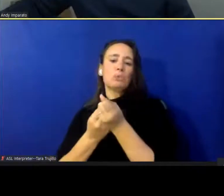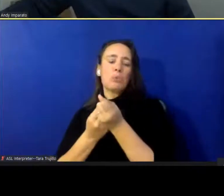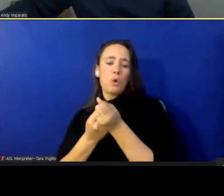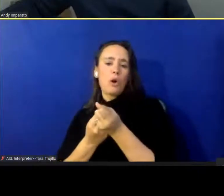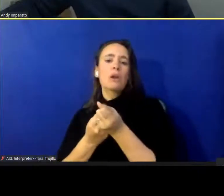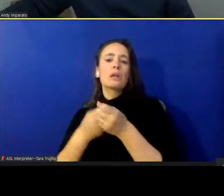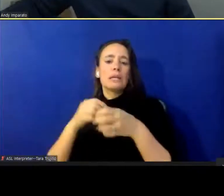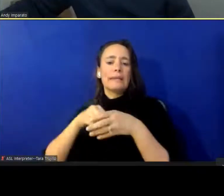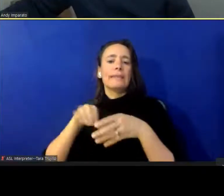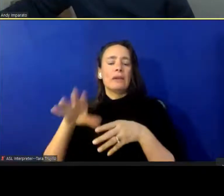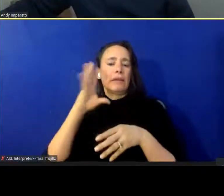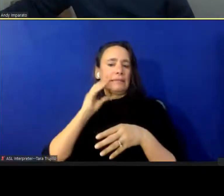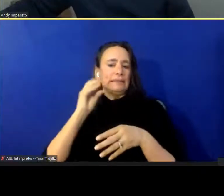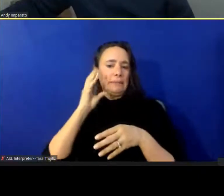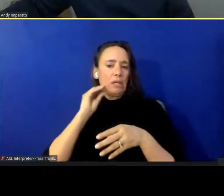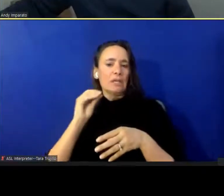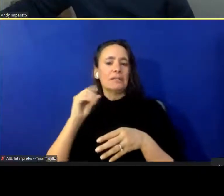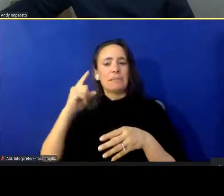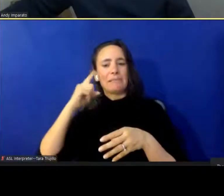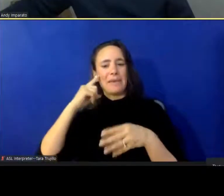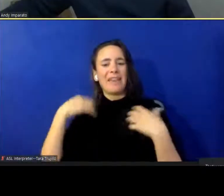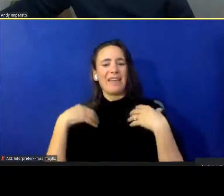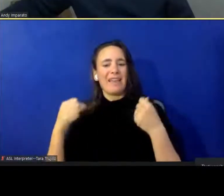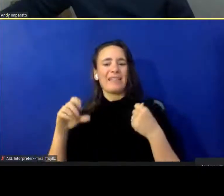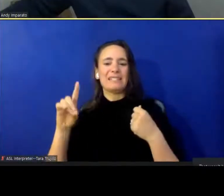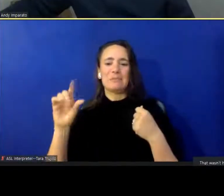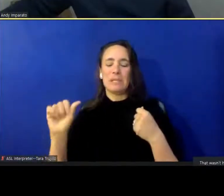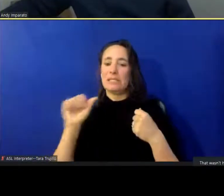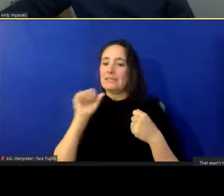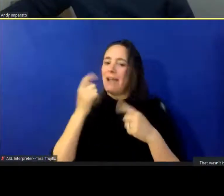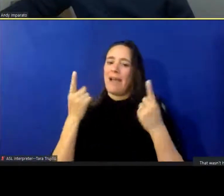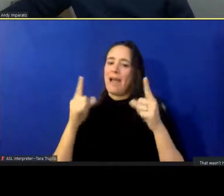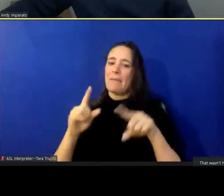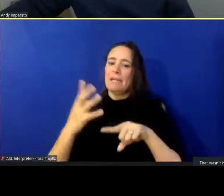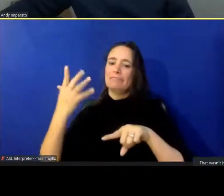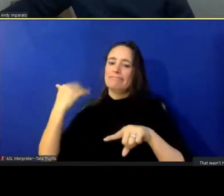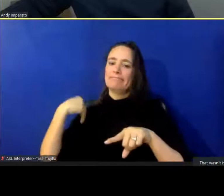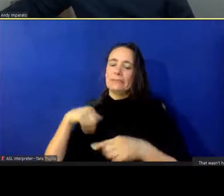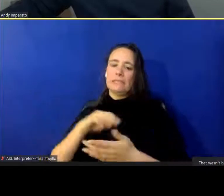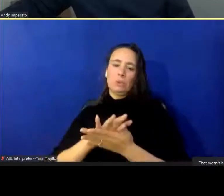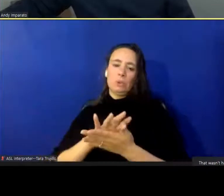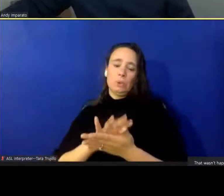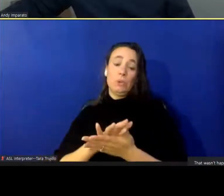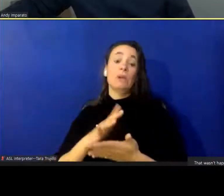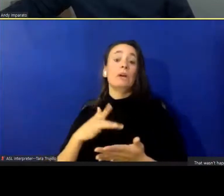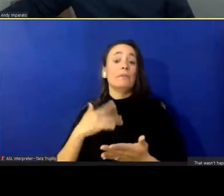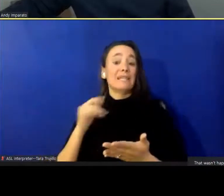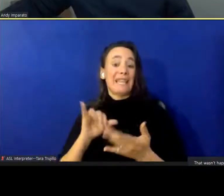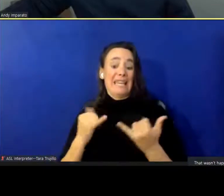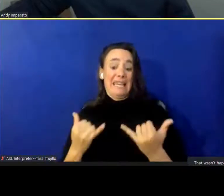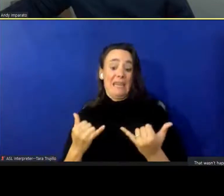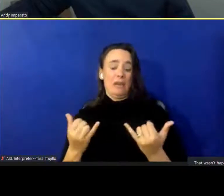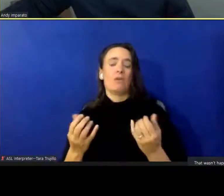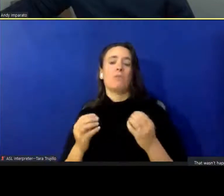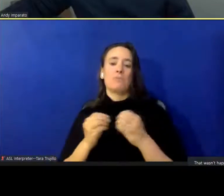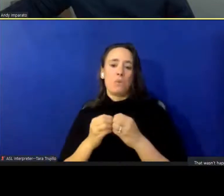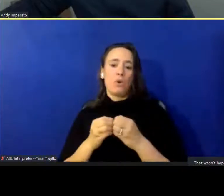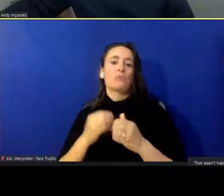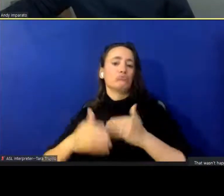disabilities, that wasn't happening a lot when I was in school, and it feels like it's happening more now.